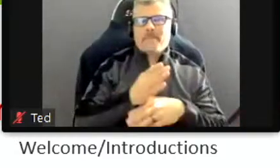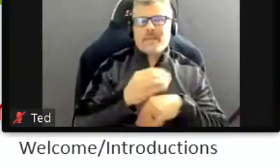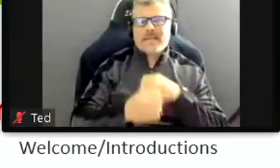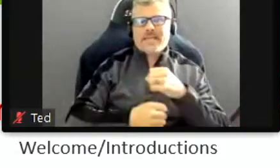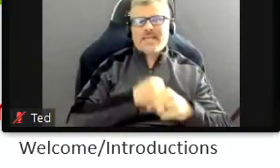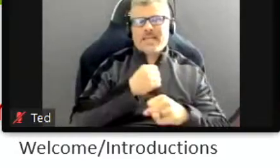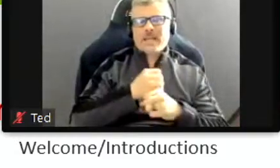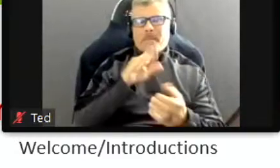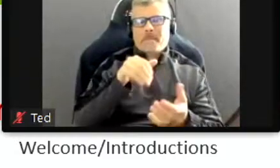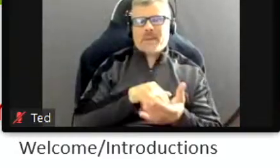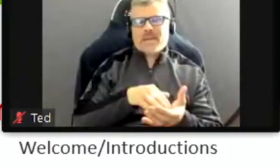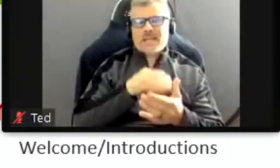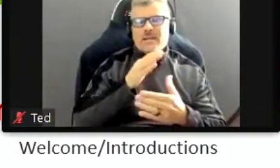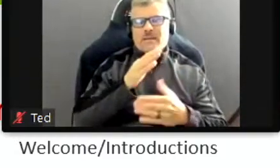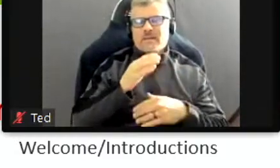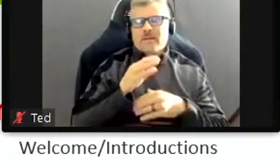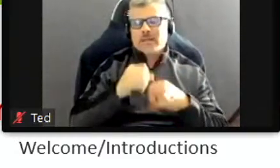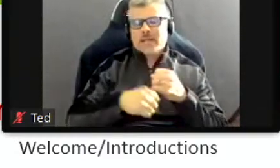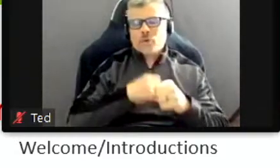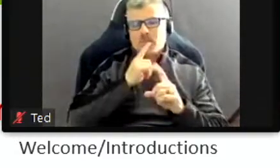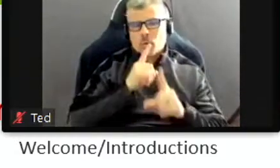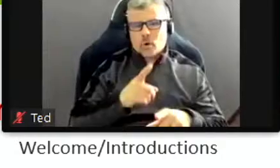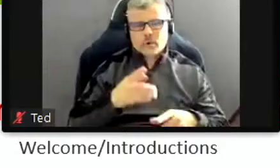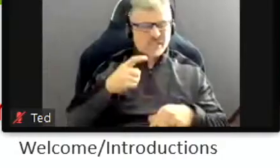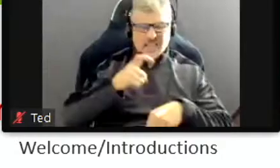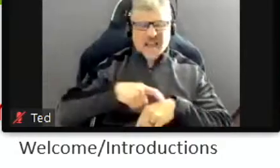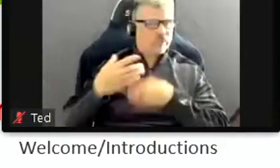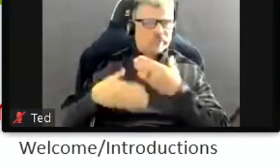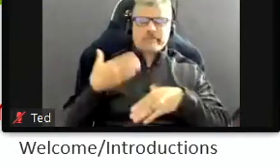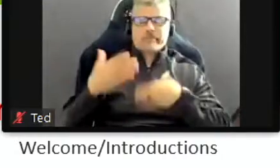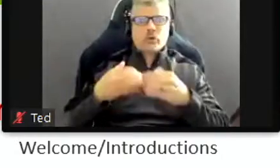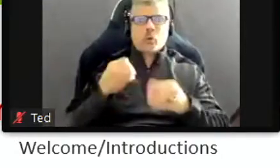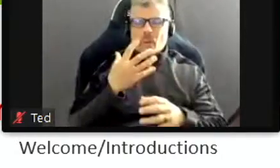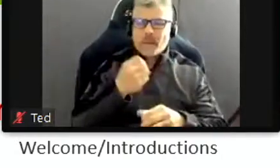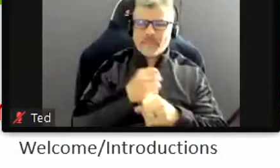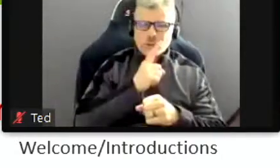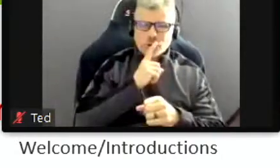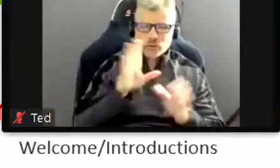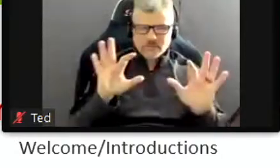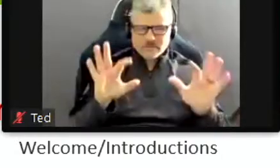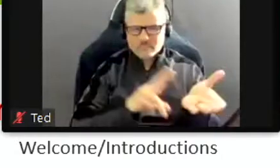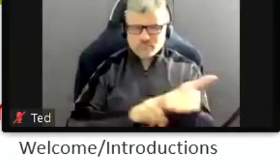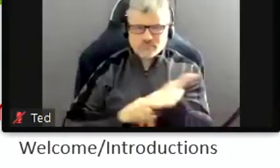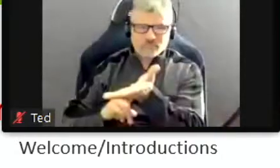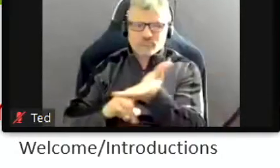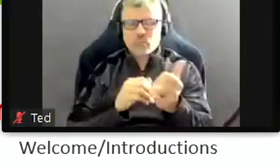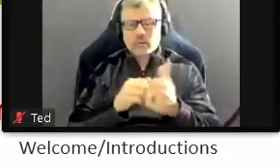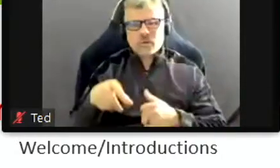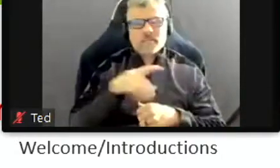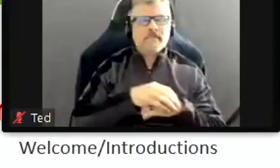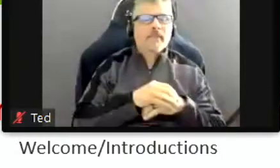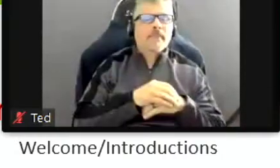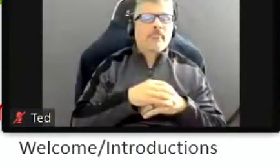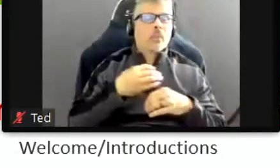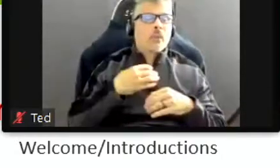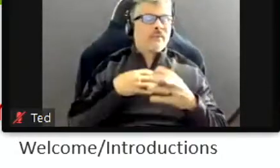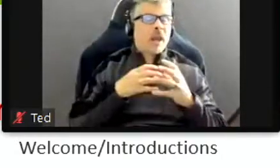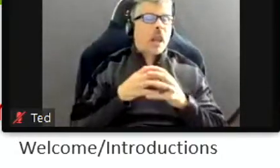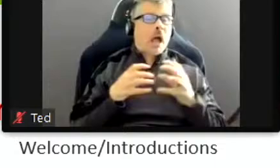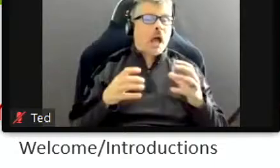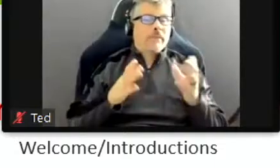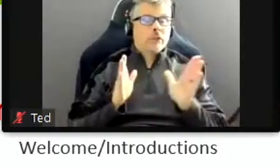ticking. It came by so fast, so we want to make sure we're still circling back with you all. We'll have a lot of small group time